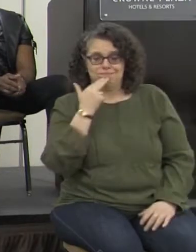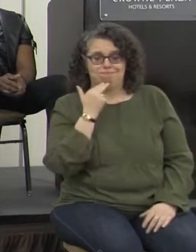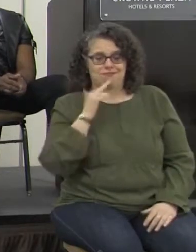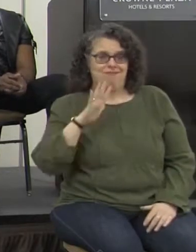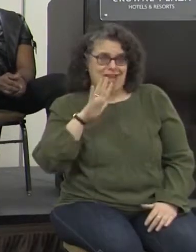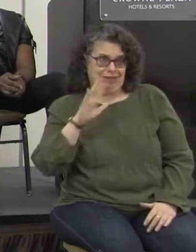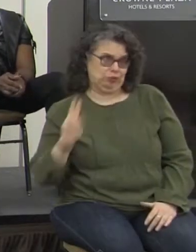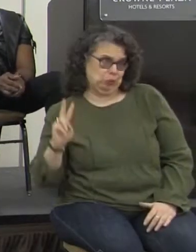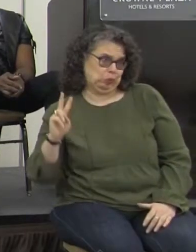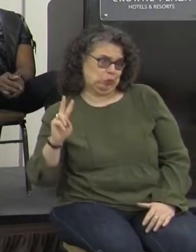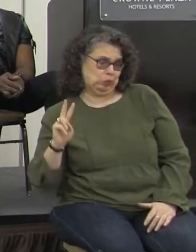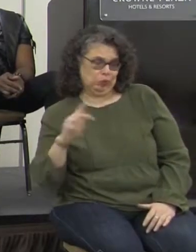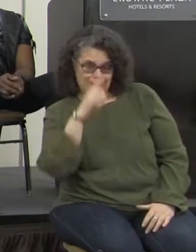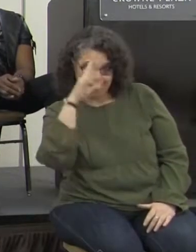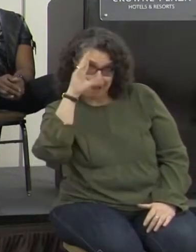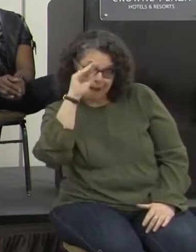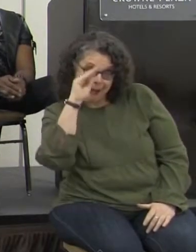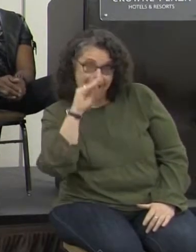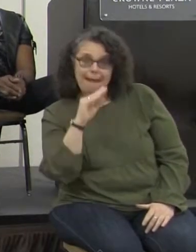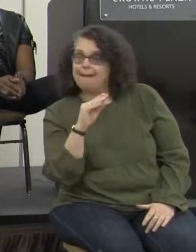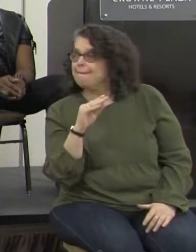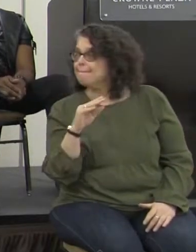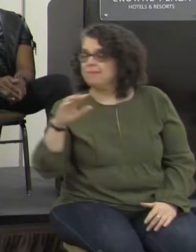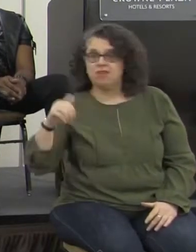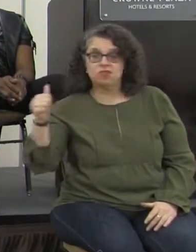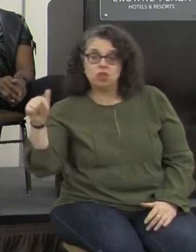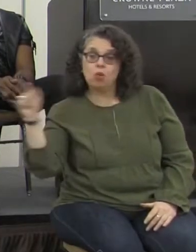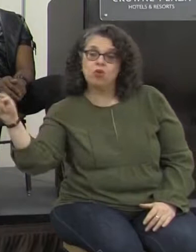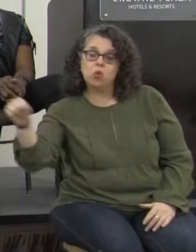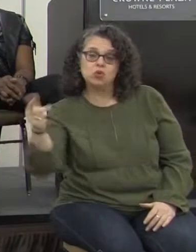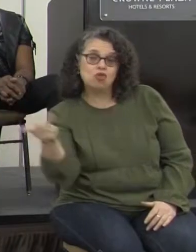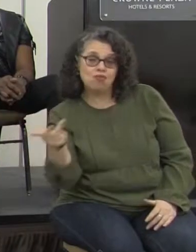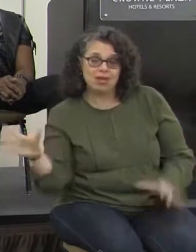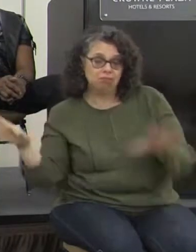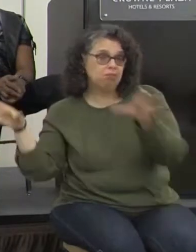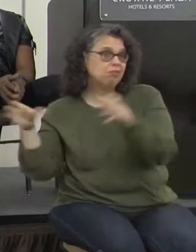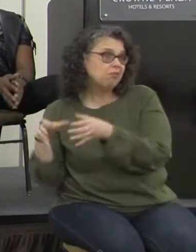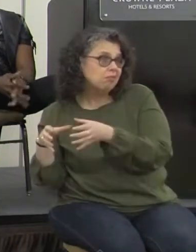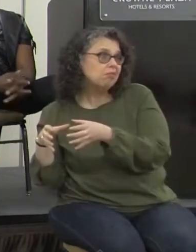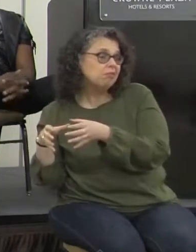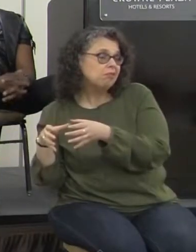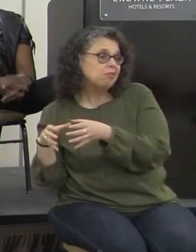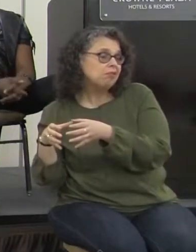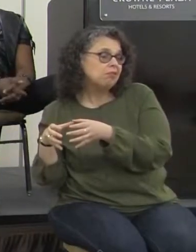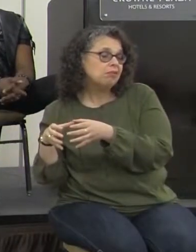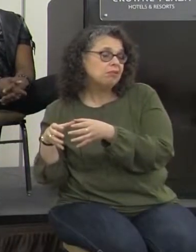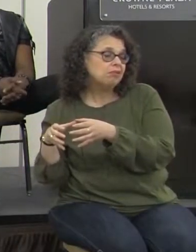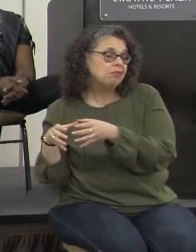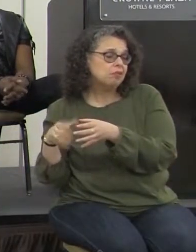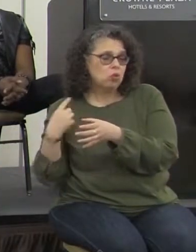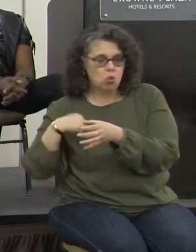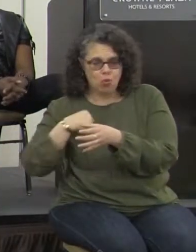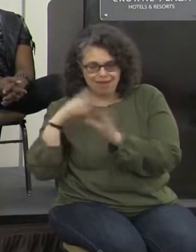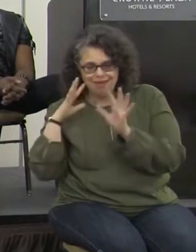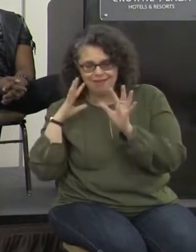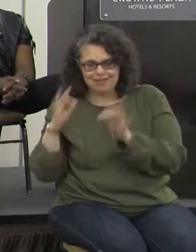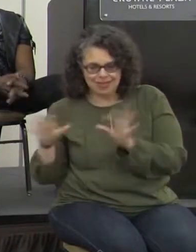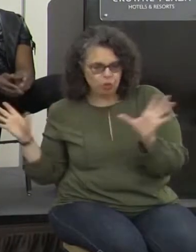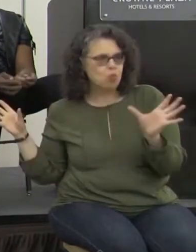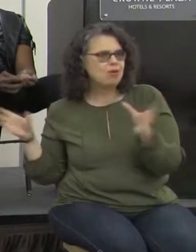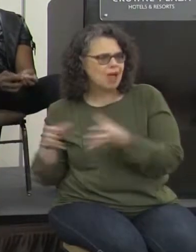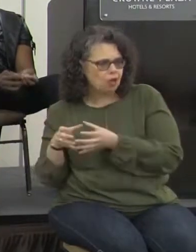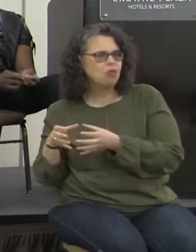5'2" black guy and this other one and these three, just because we have chosen to